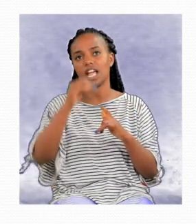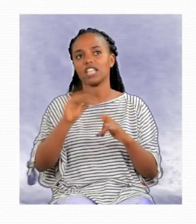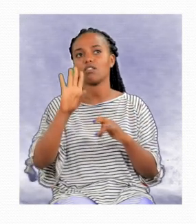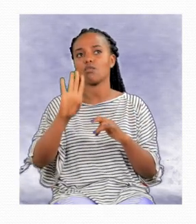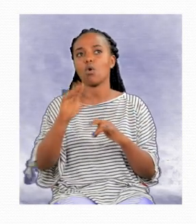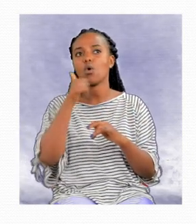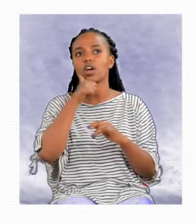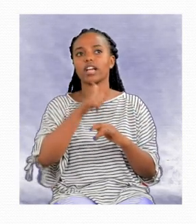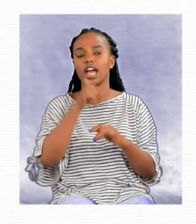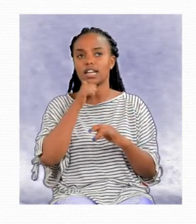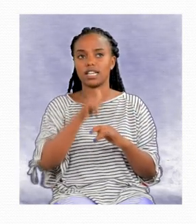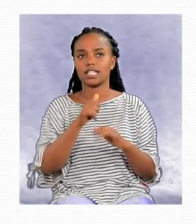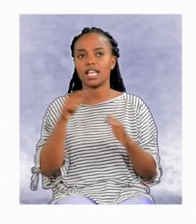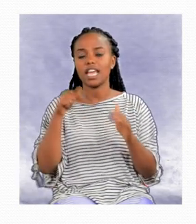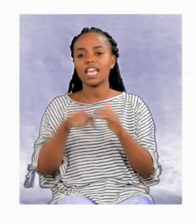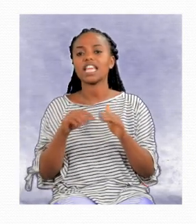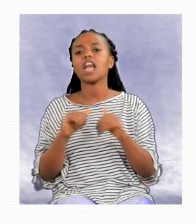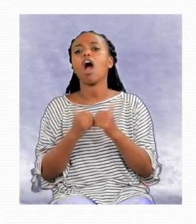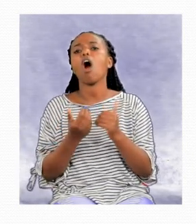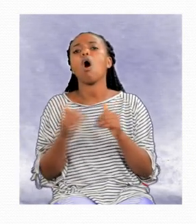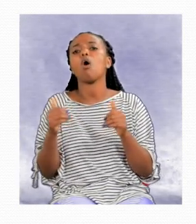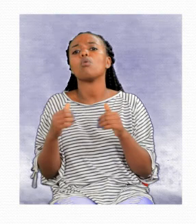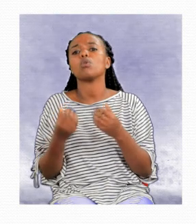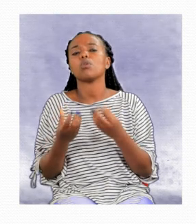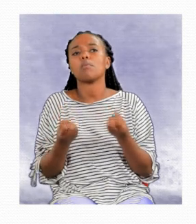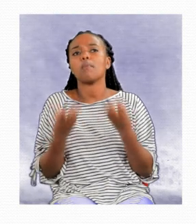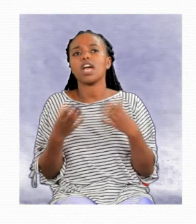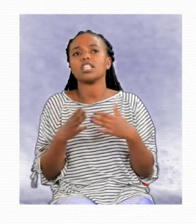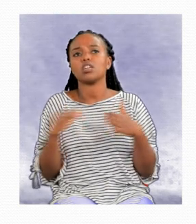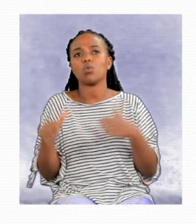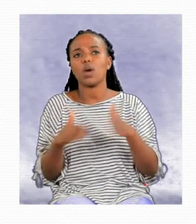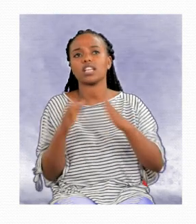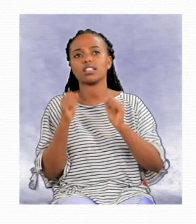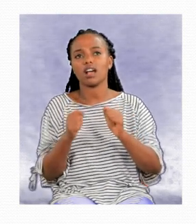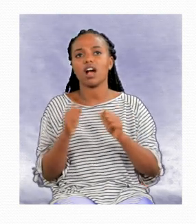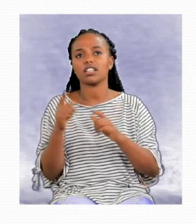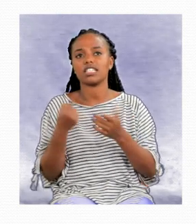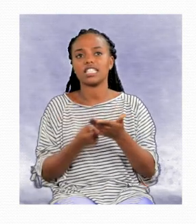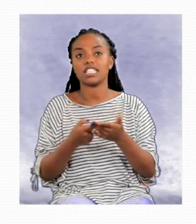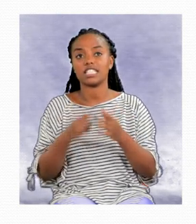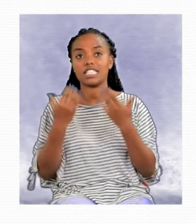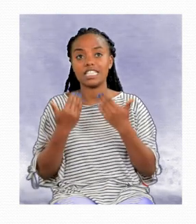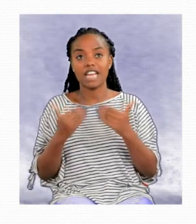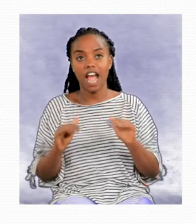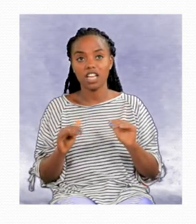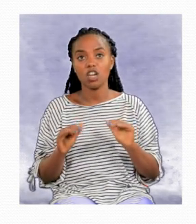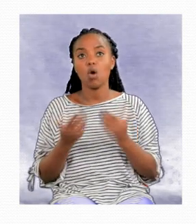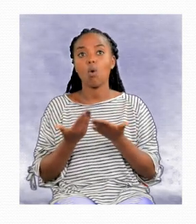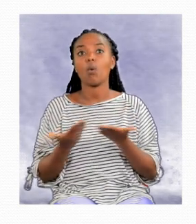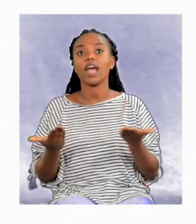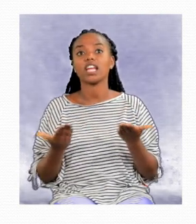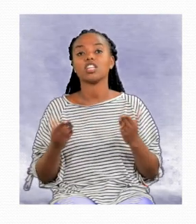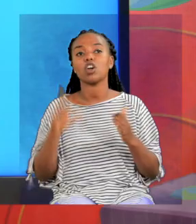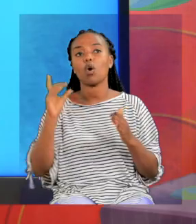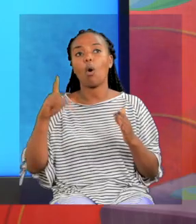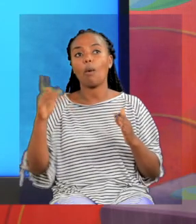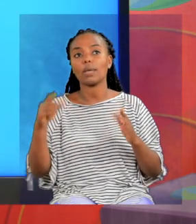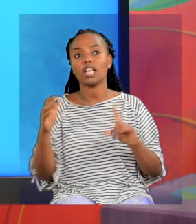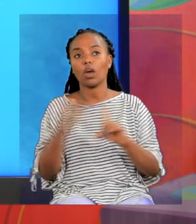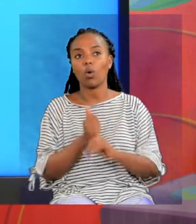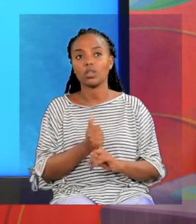9 boys and 4 girls. In how many ways can this be done when a committee contains at